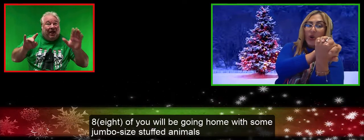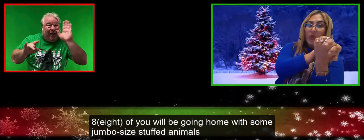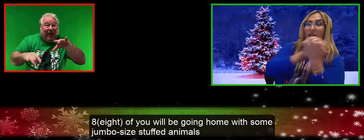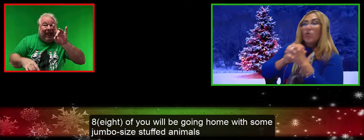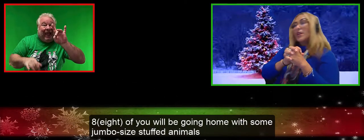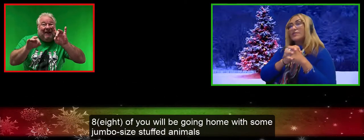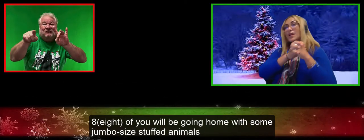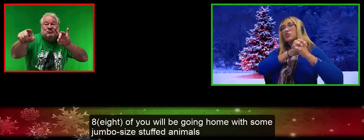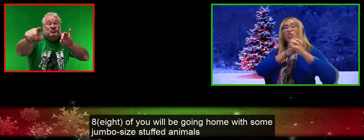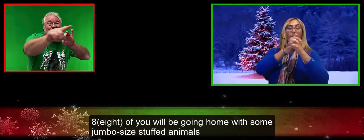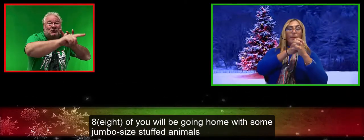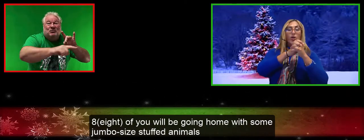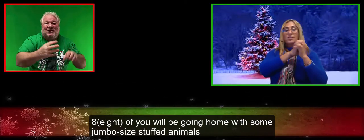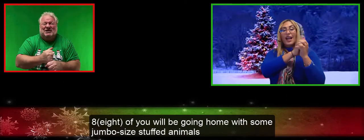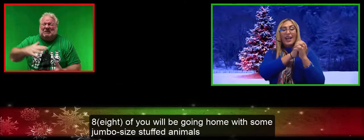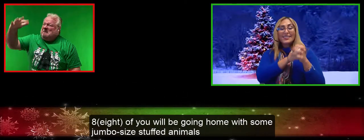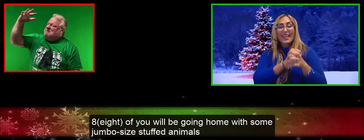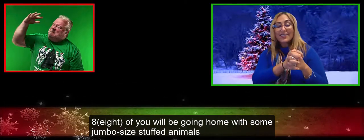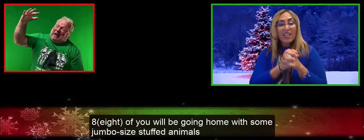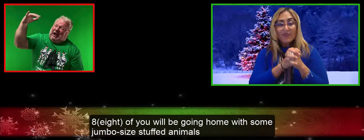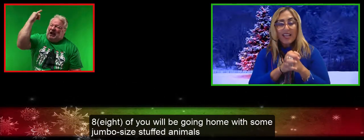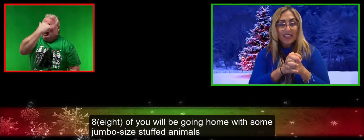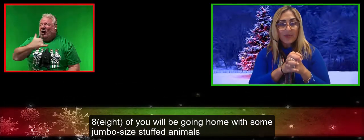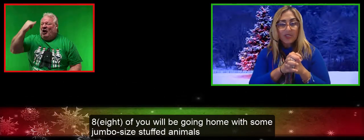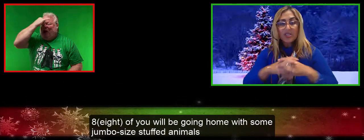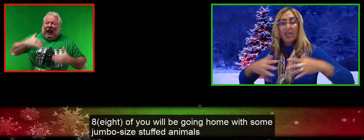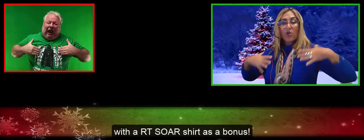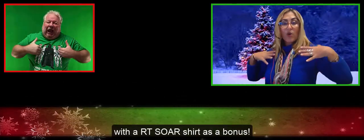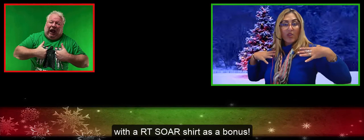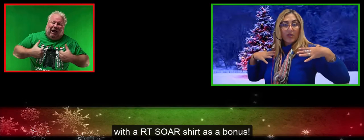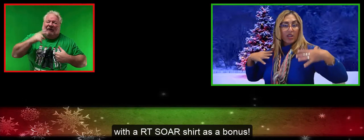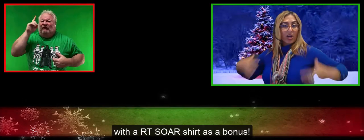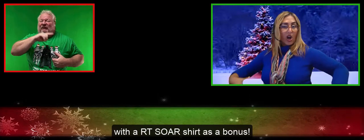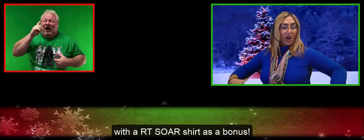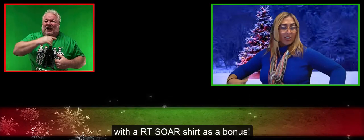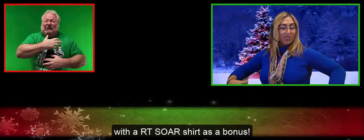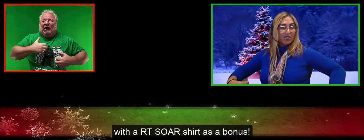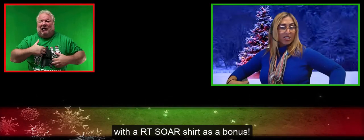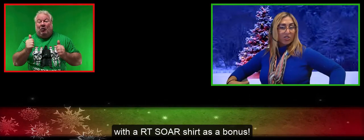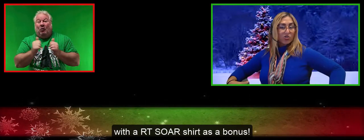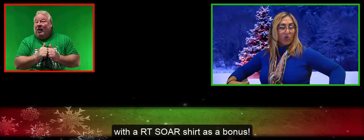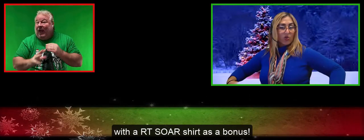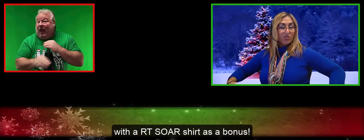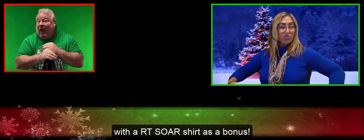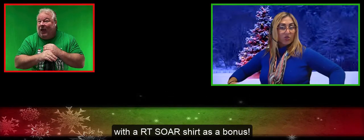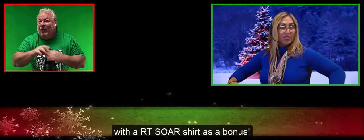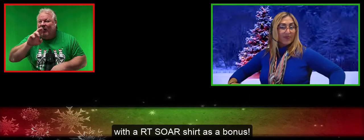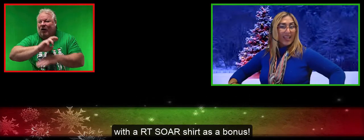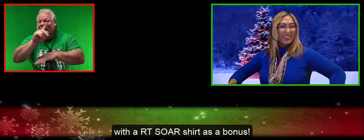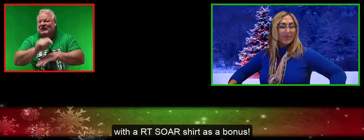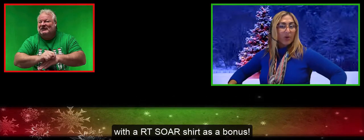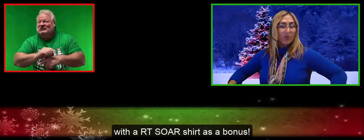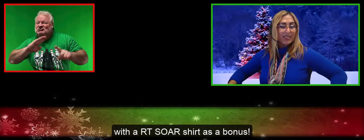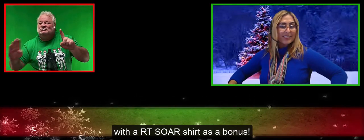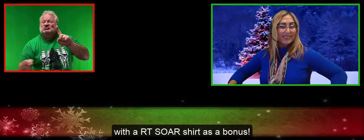going home with some jumbo size stuffed animals with an RT Soar shirt